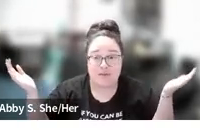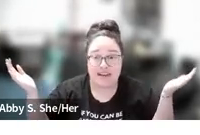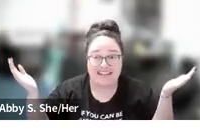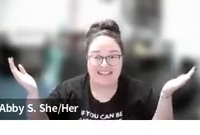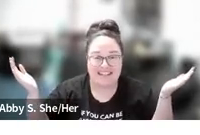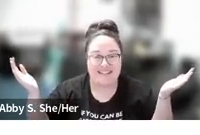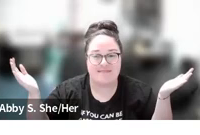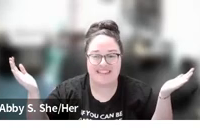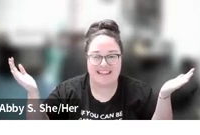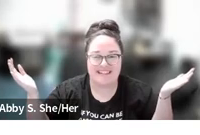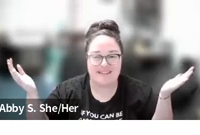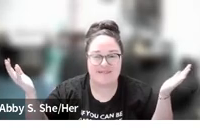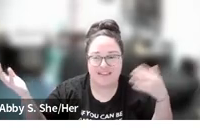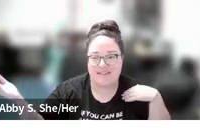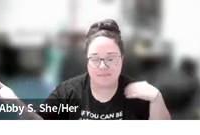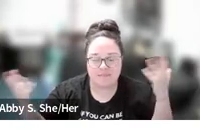know how to go back and